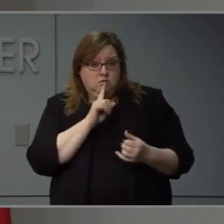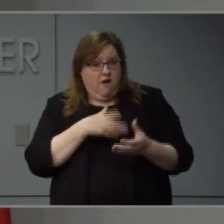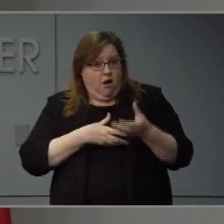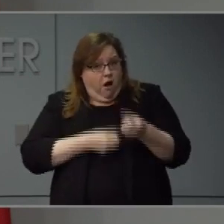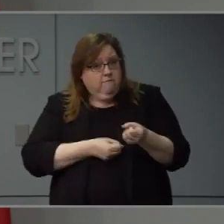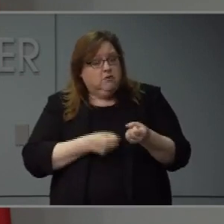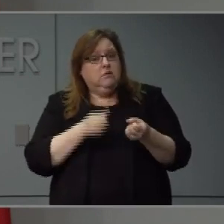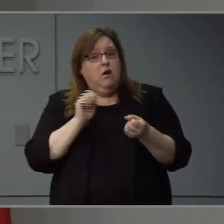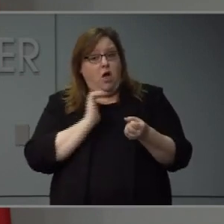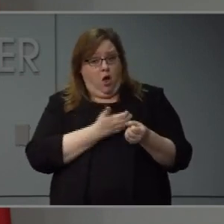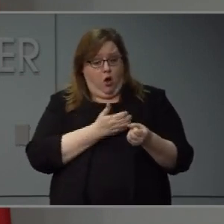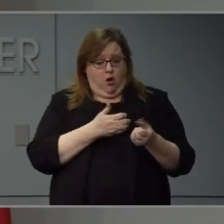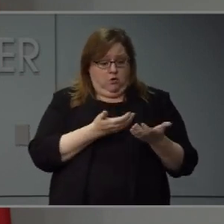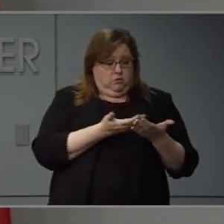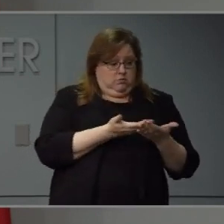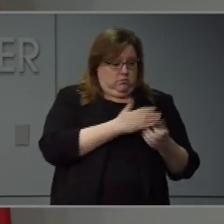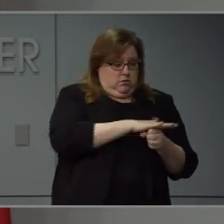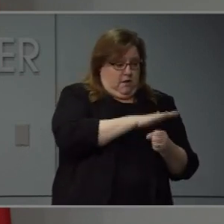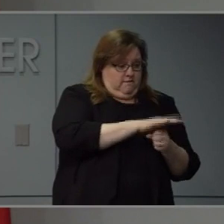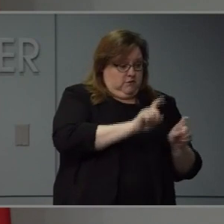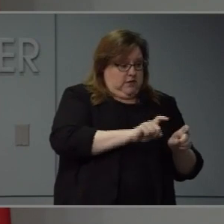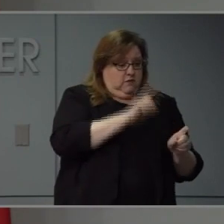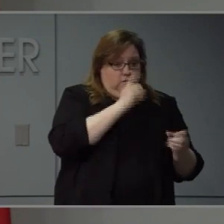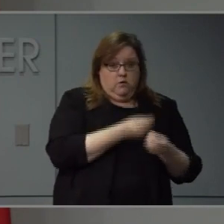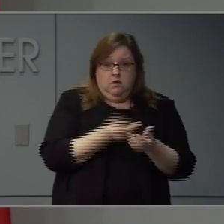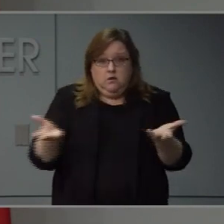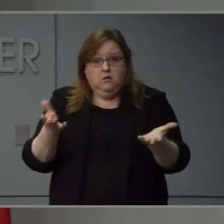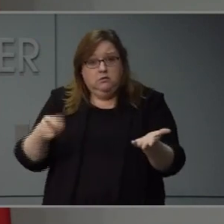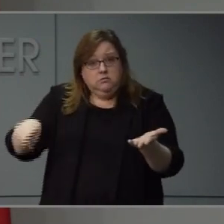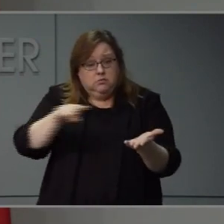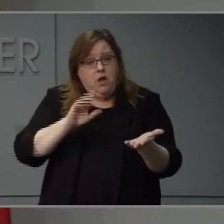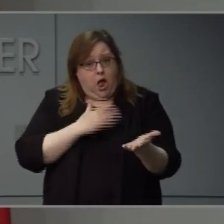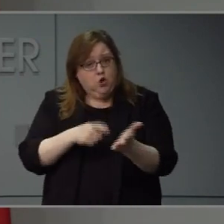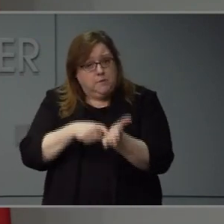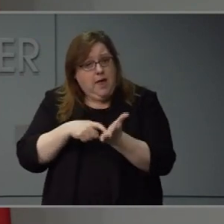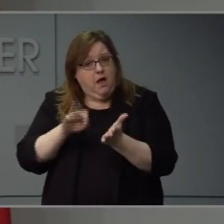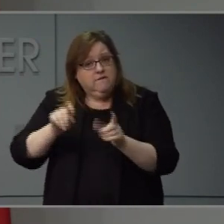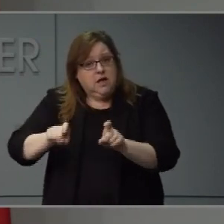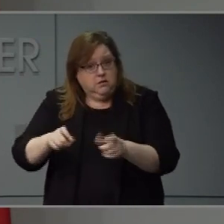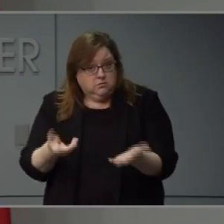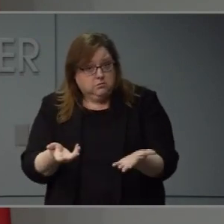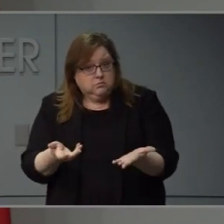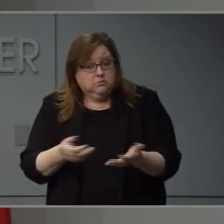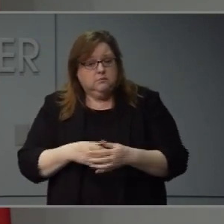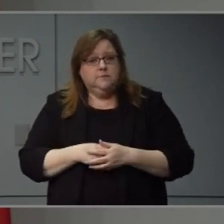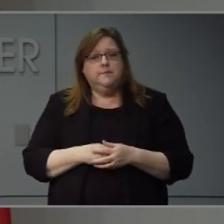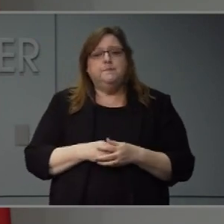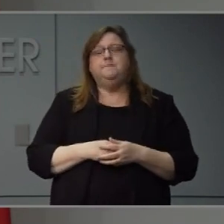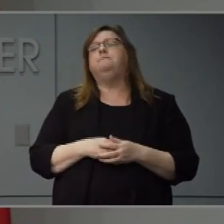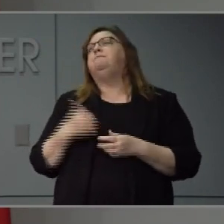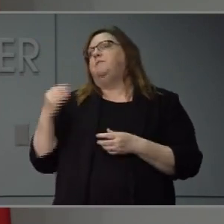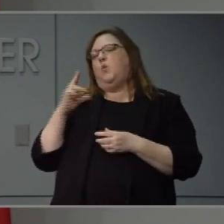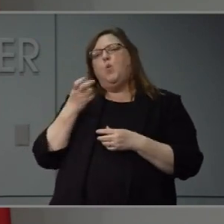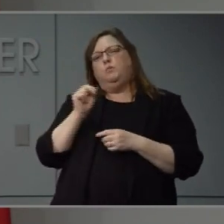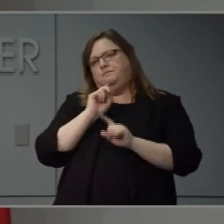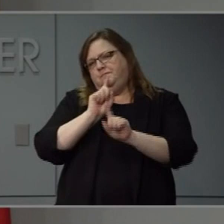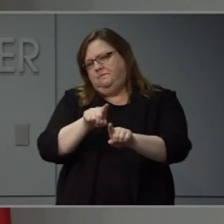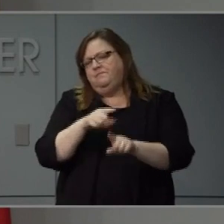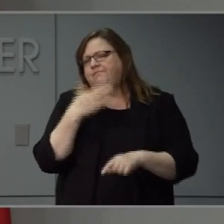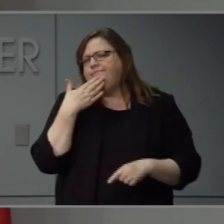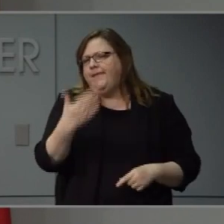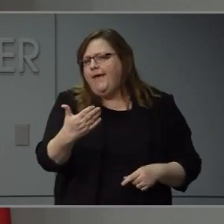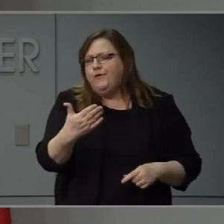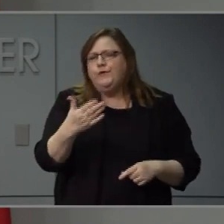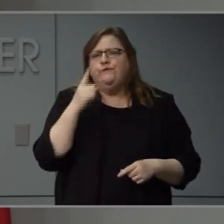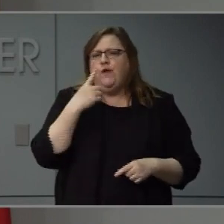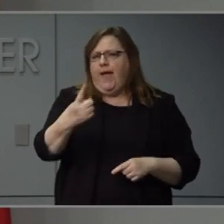demand? Well, thanks for that. We know that this has been our effort over the last number of weeks. When we first started this crisis, we did